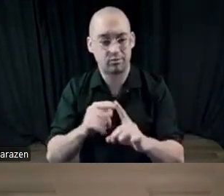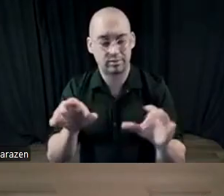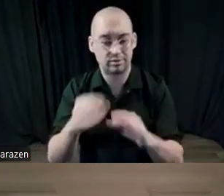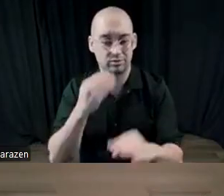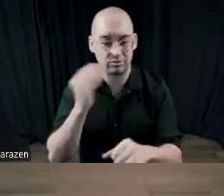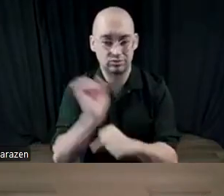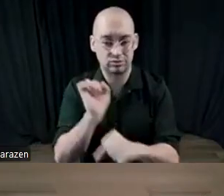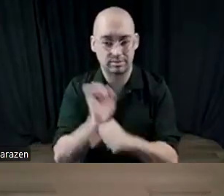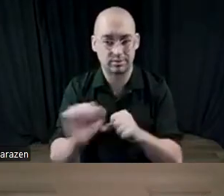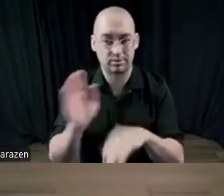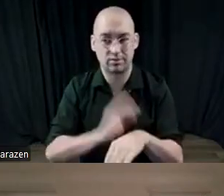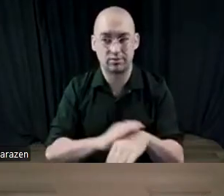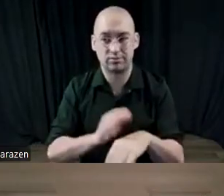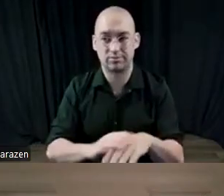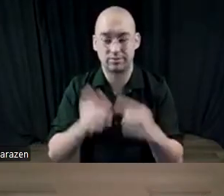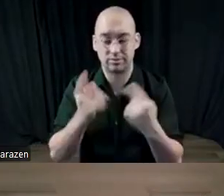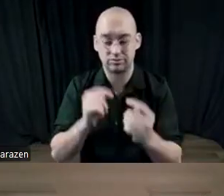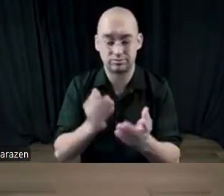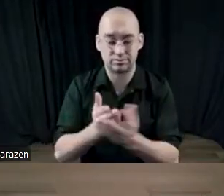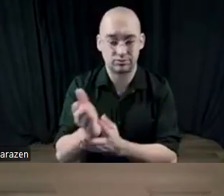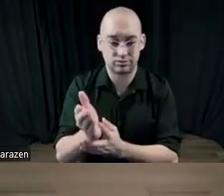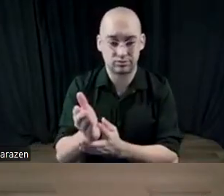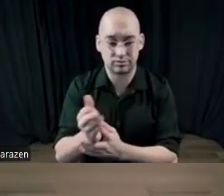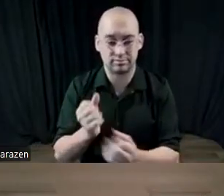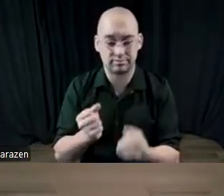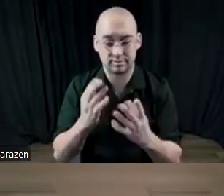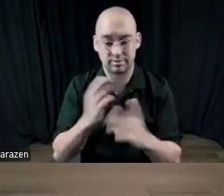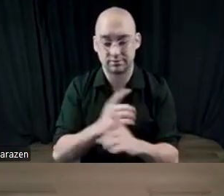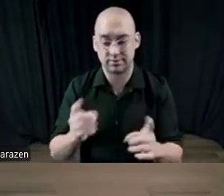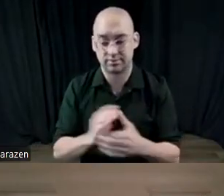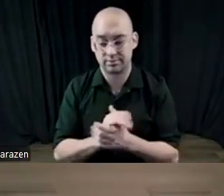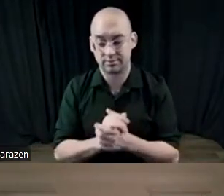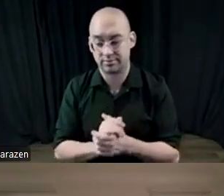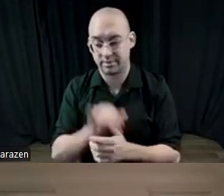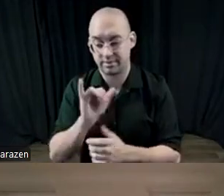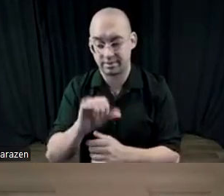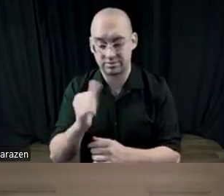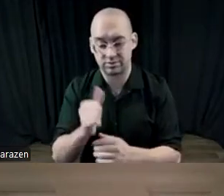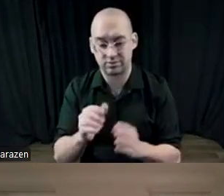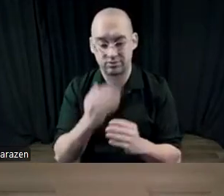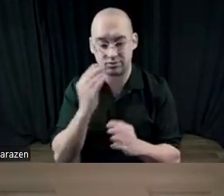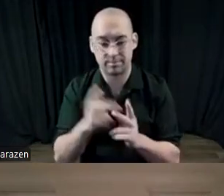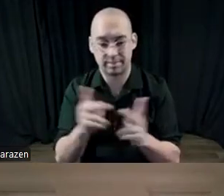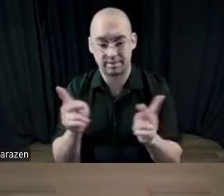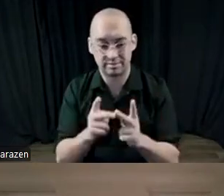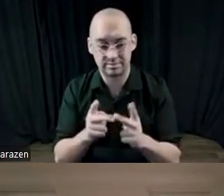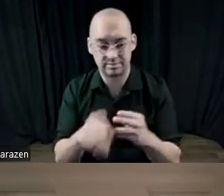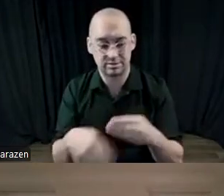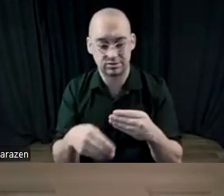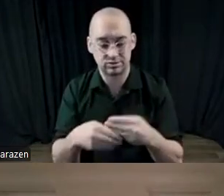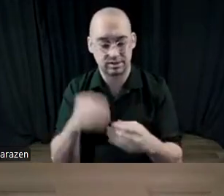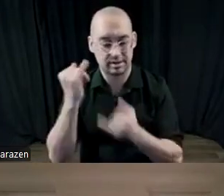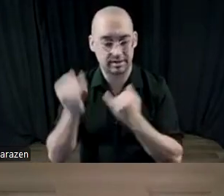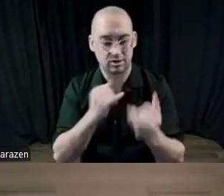of getting through a number of them. So I think that's another excellent place, in addition to the idea of, who